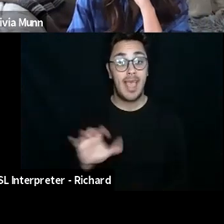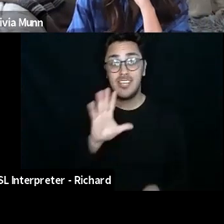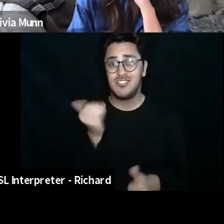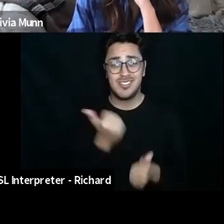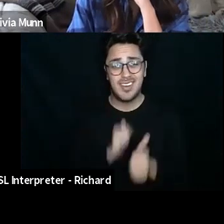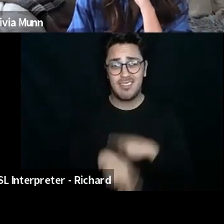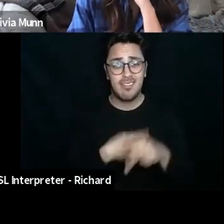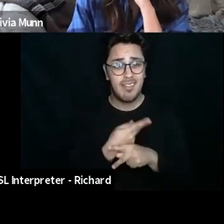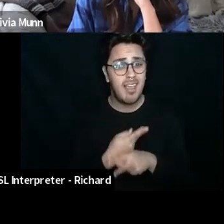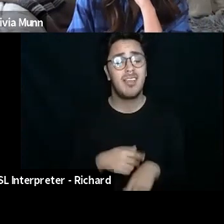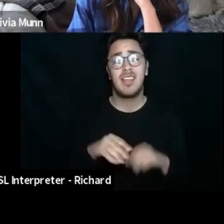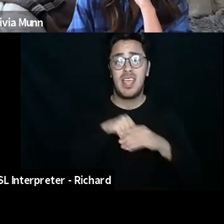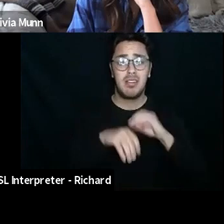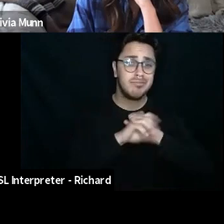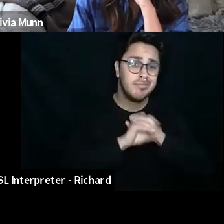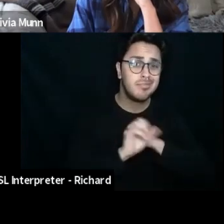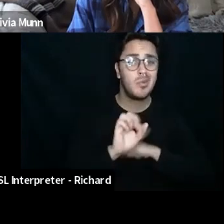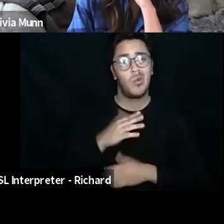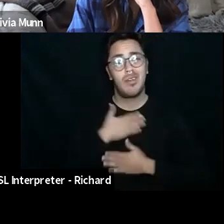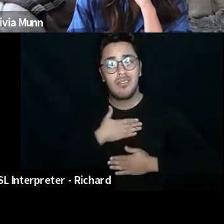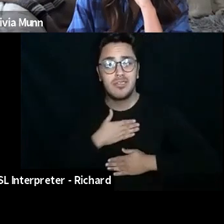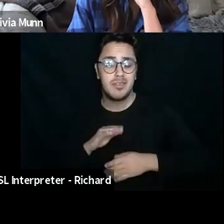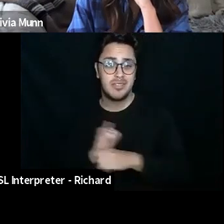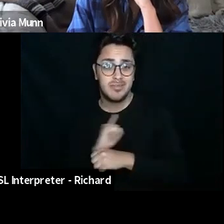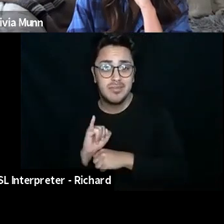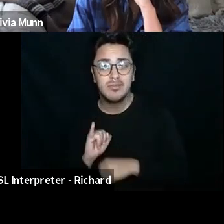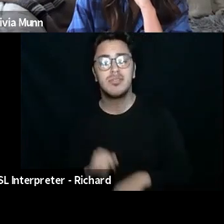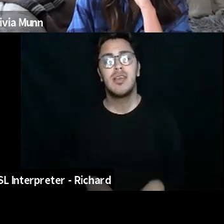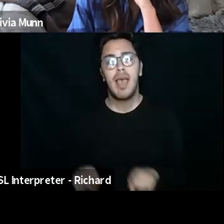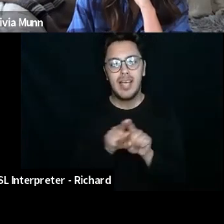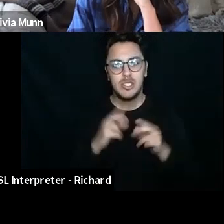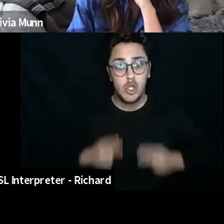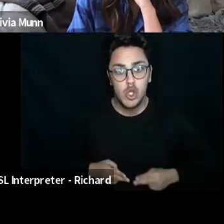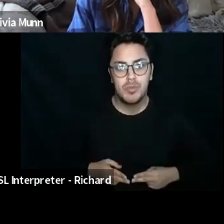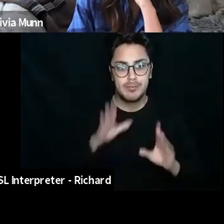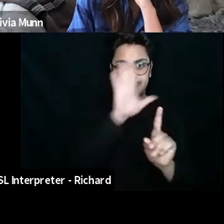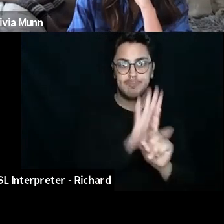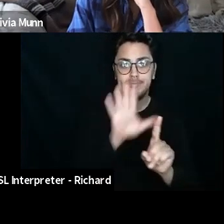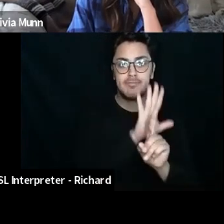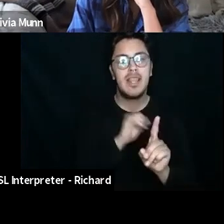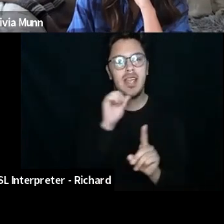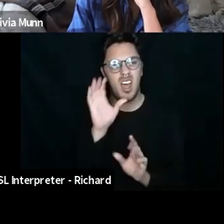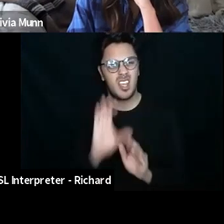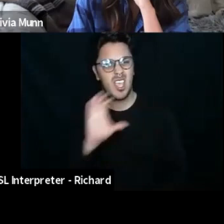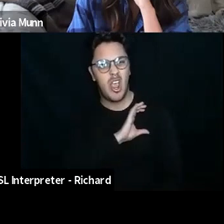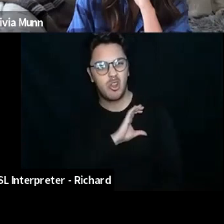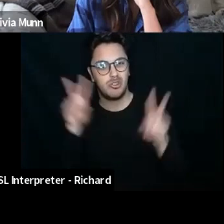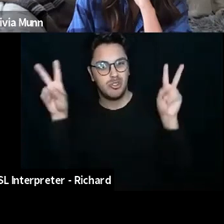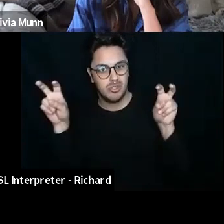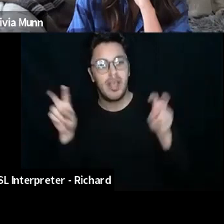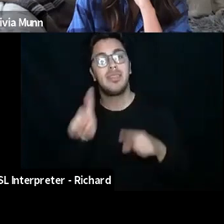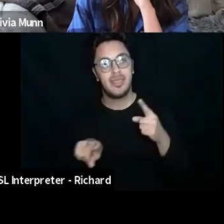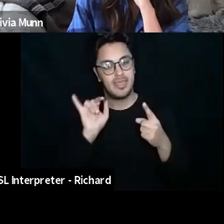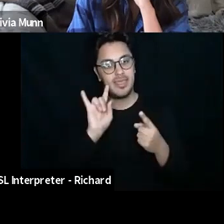broadcast journalism or in the entertainment space, as humans and not as some caricature, that's when we have